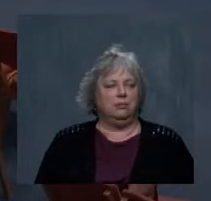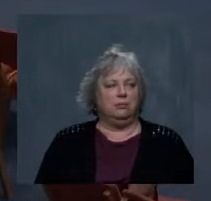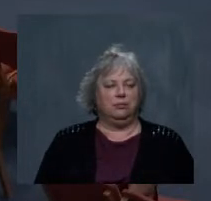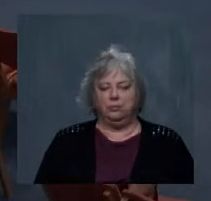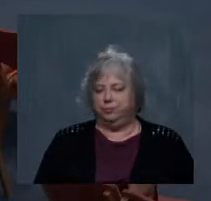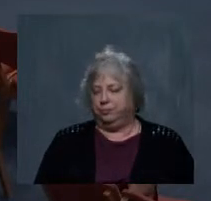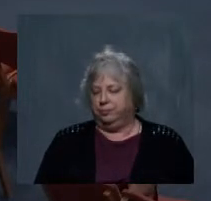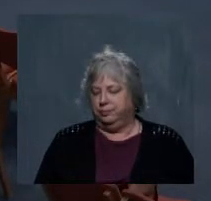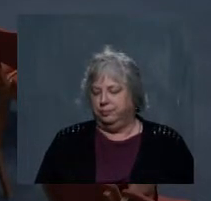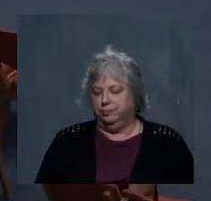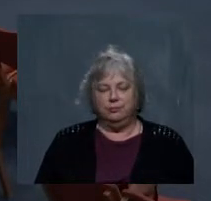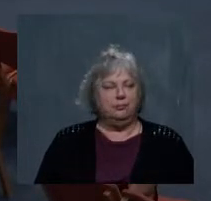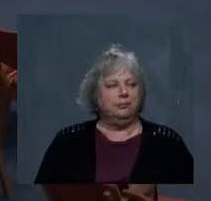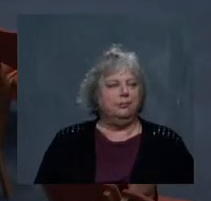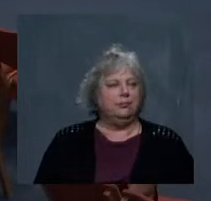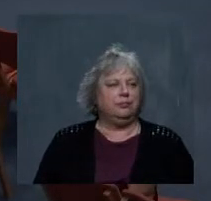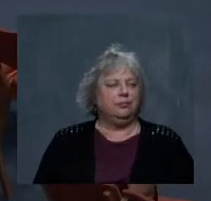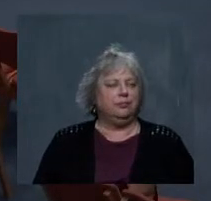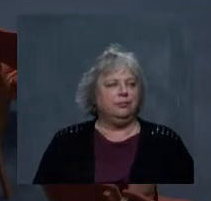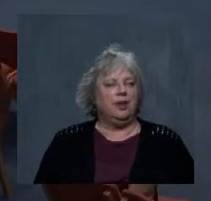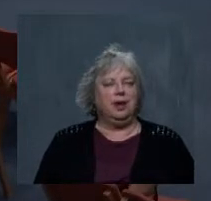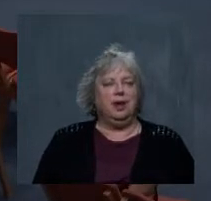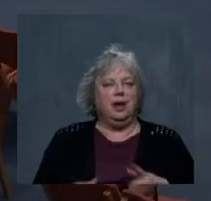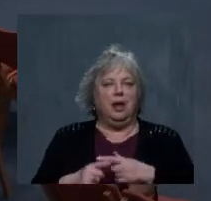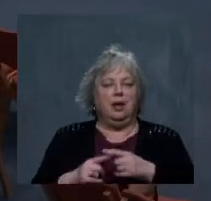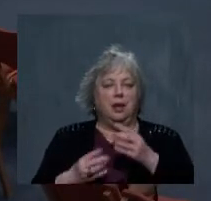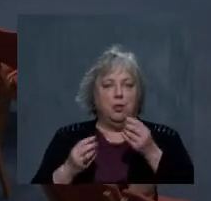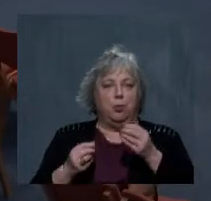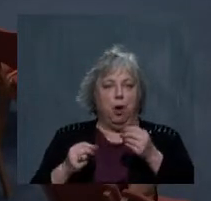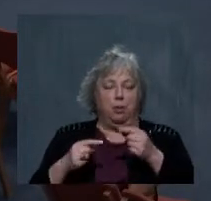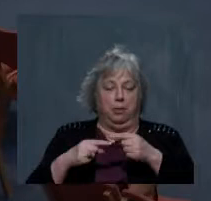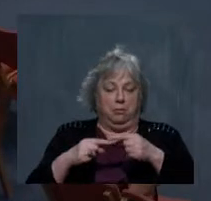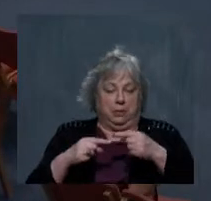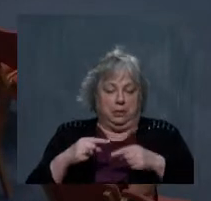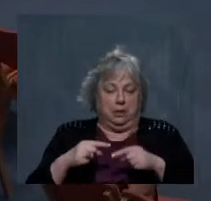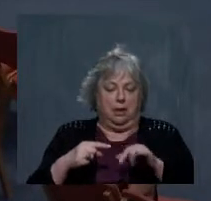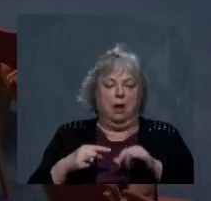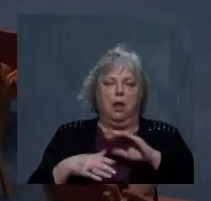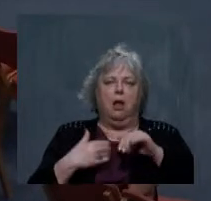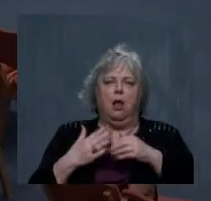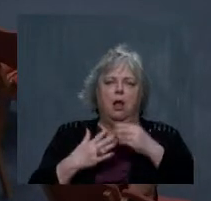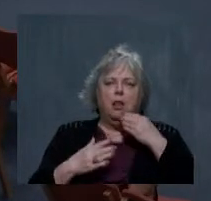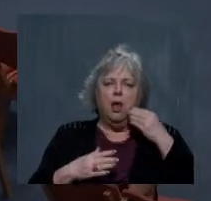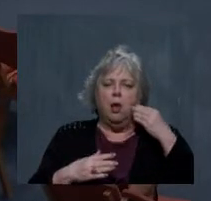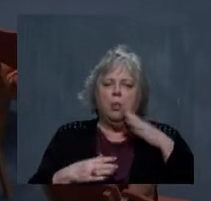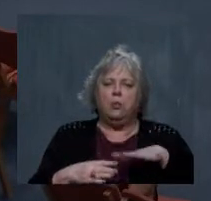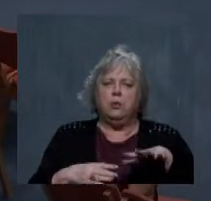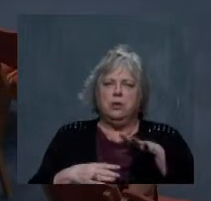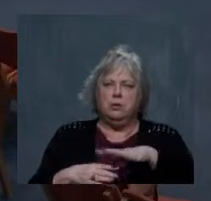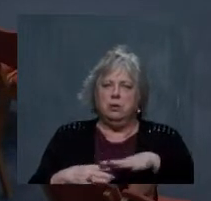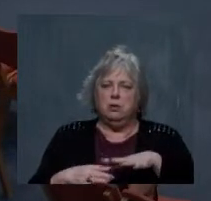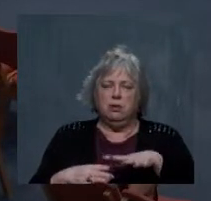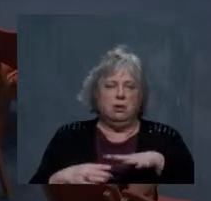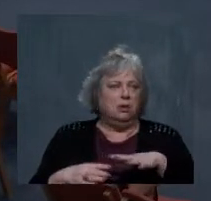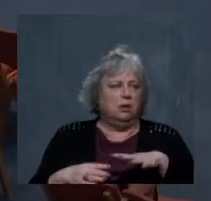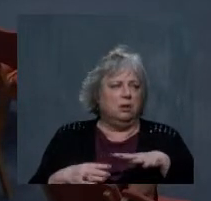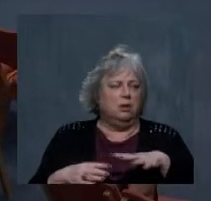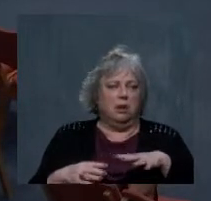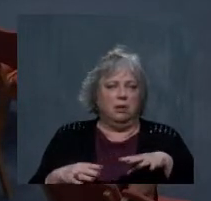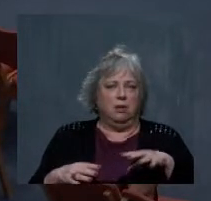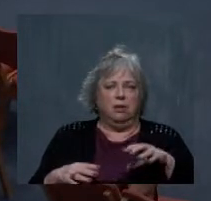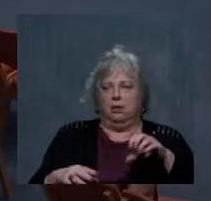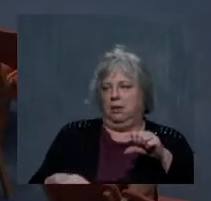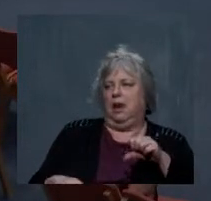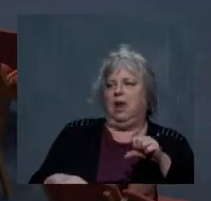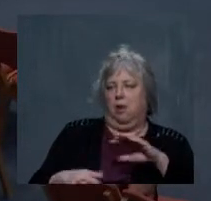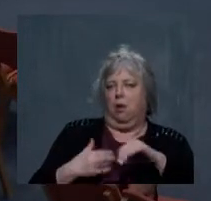And then the property right south of that as well. That's, are all these homes in that block? Yes. They are